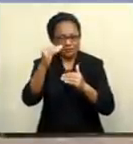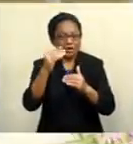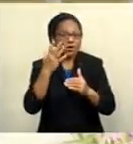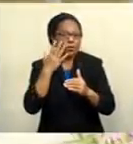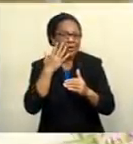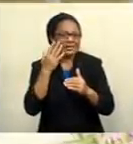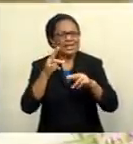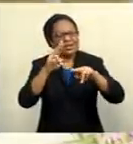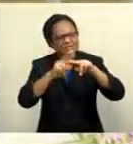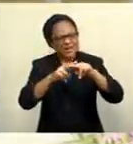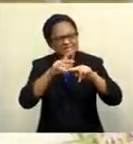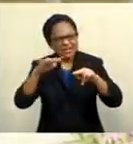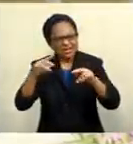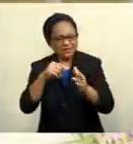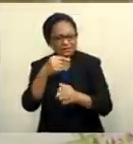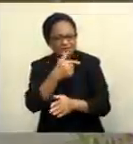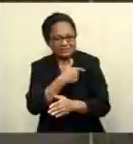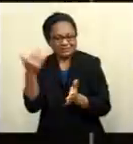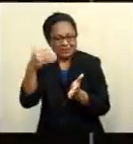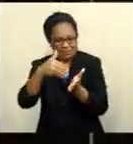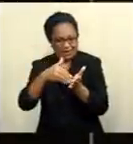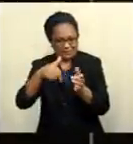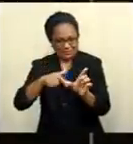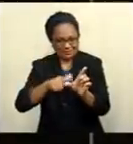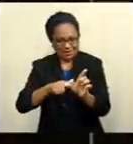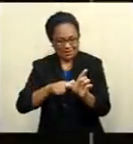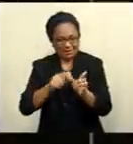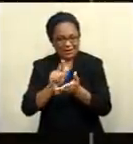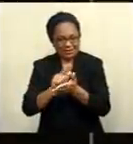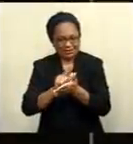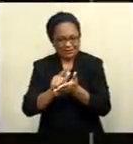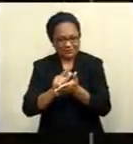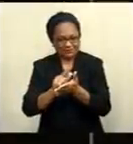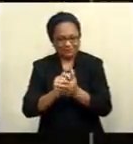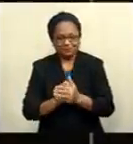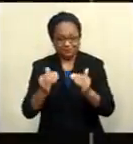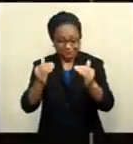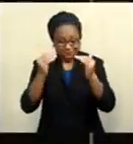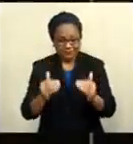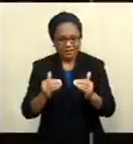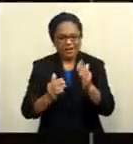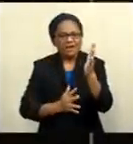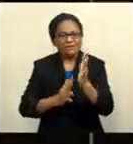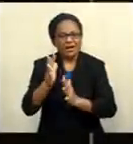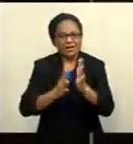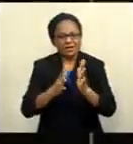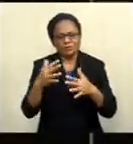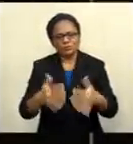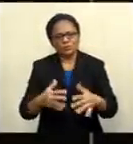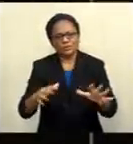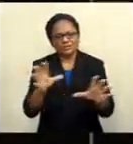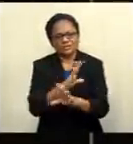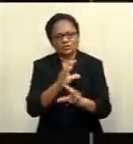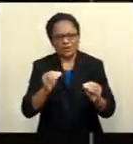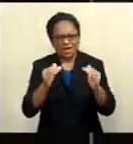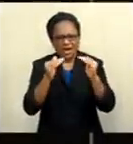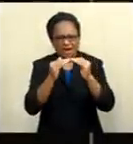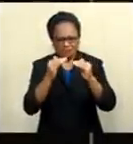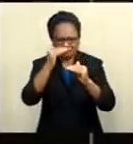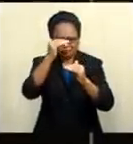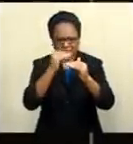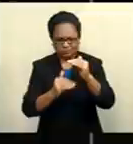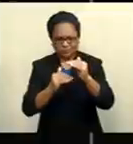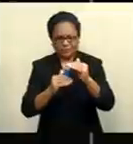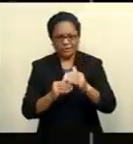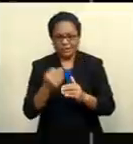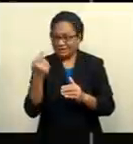arrives later this year. The fire that fully destroyed a double-story house along Khalsa Road yesterday